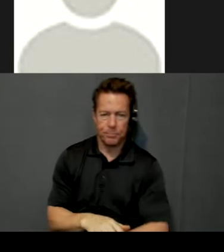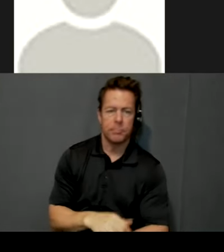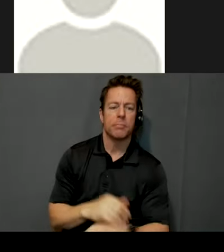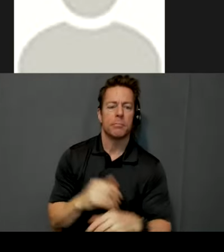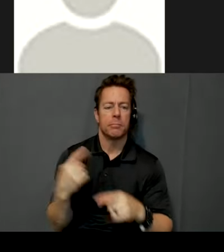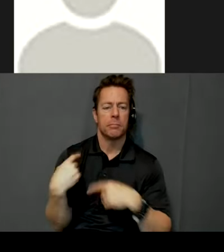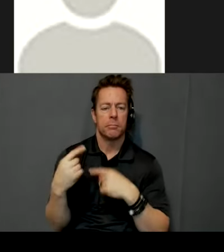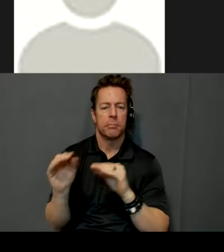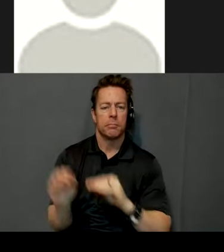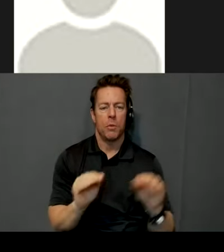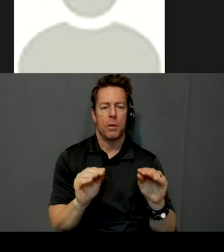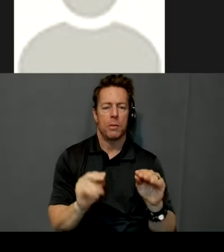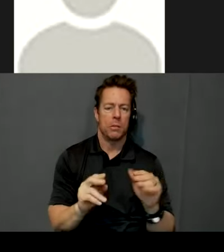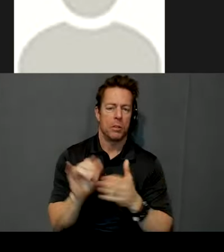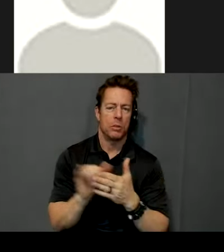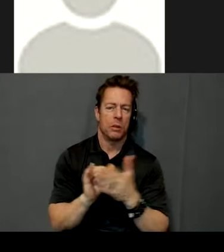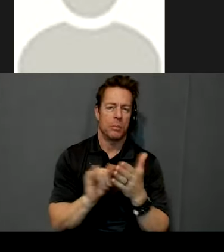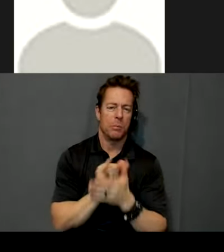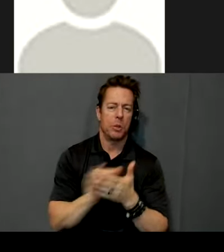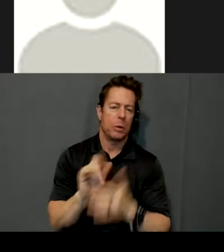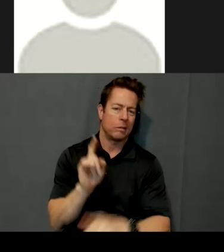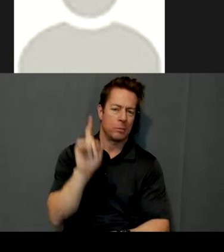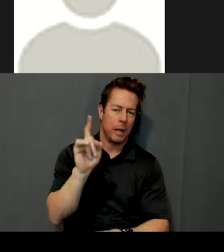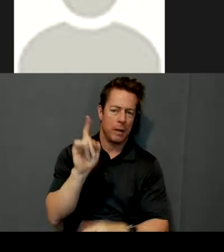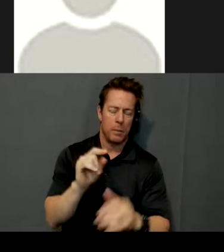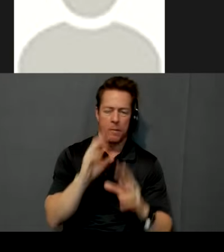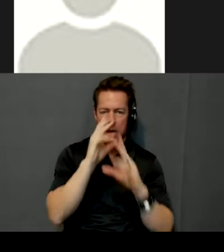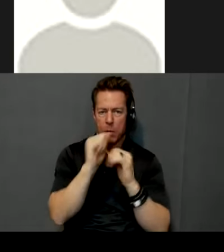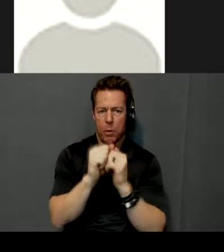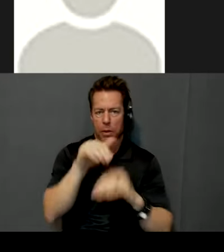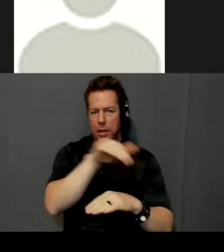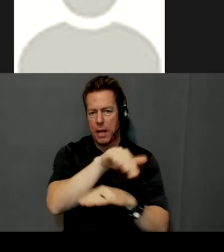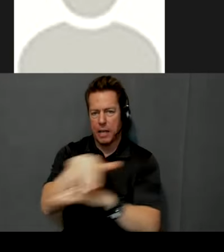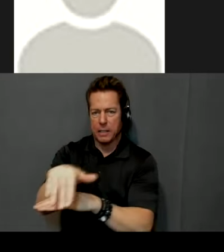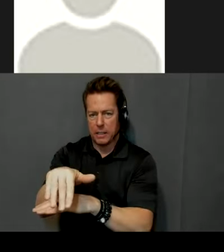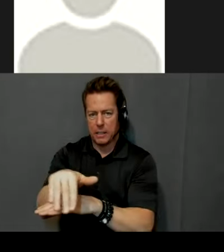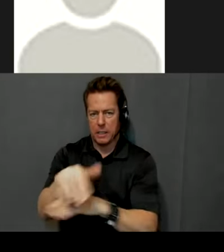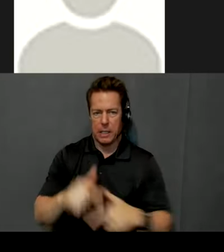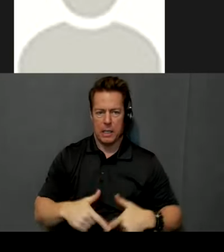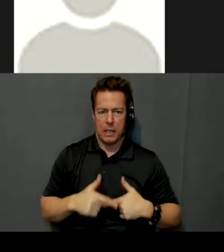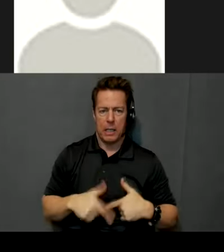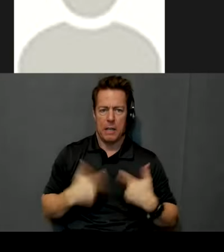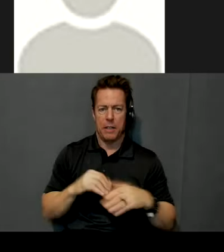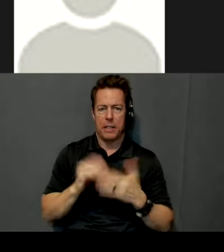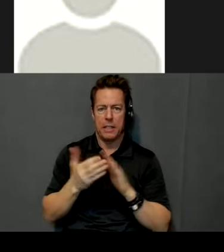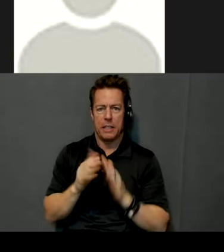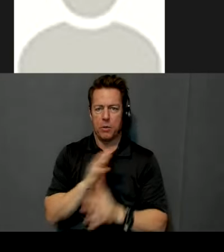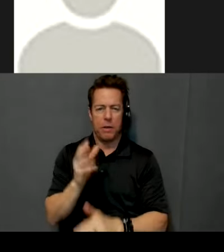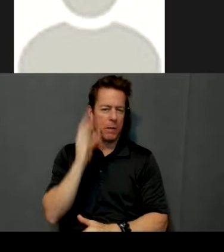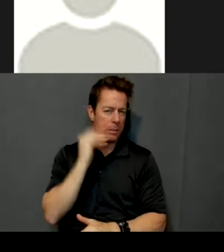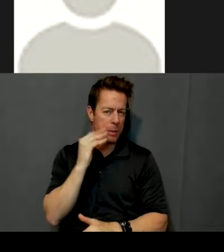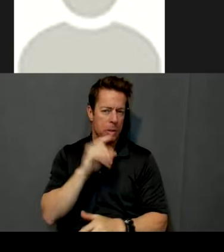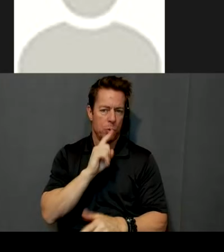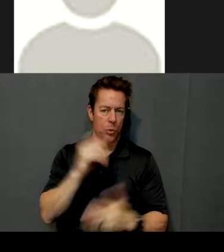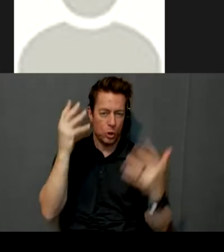Since moving upstate, I've become so fascinated by the nighttime. After years of living in cities where you never really experience true